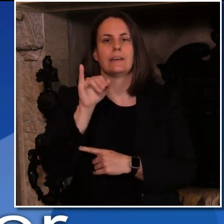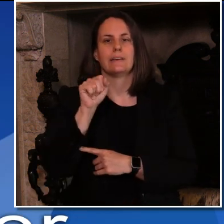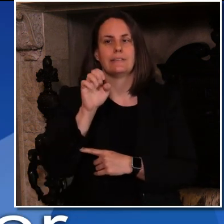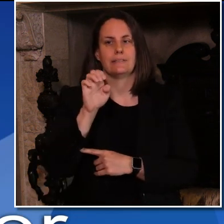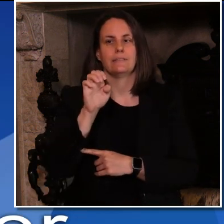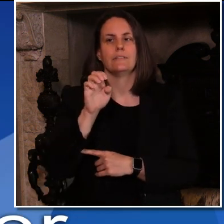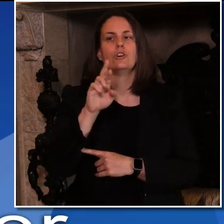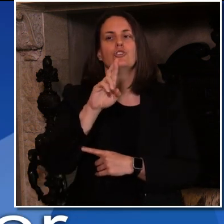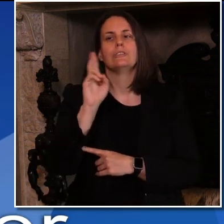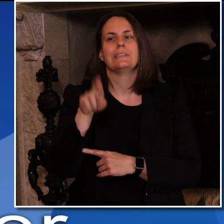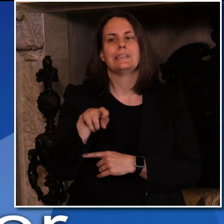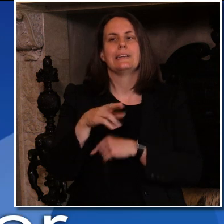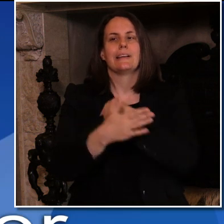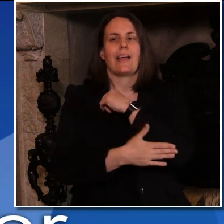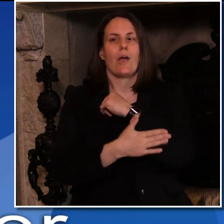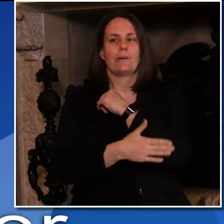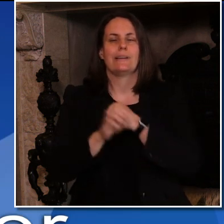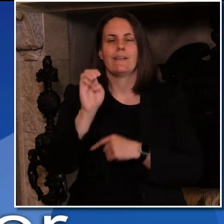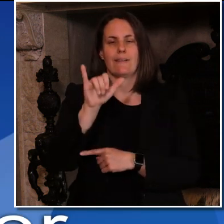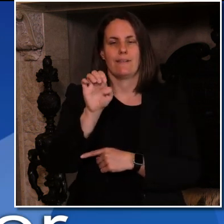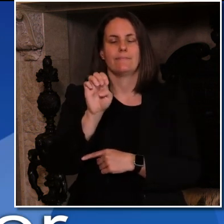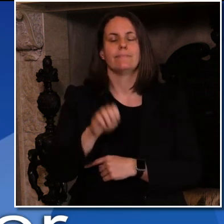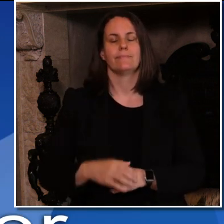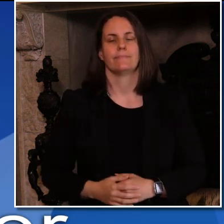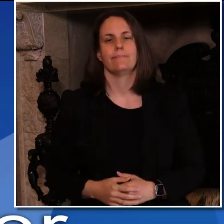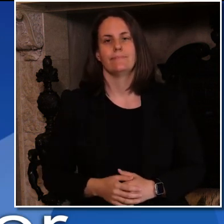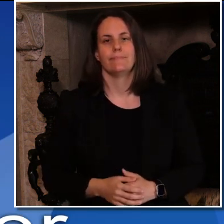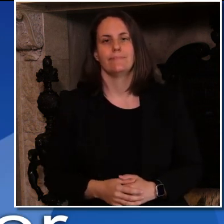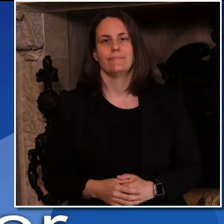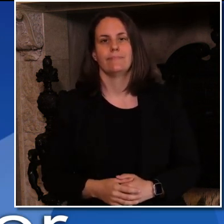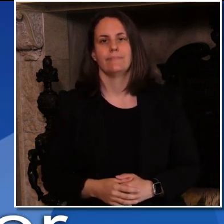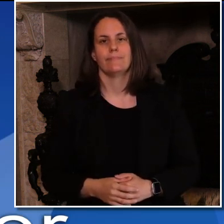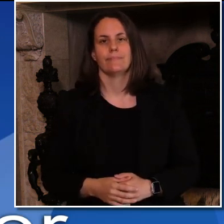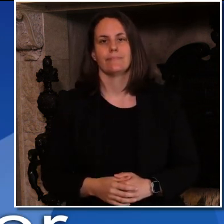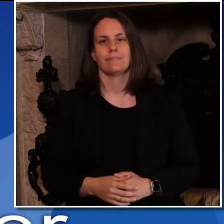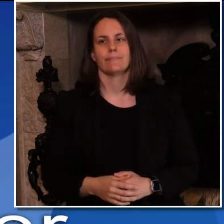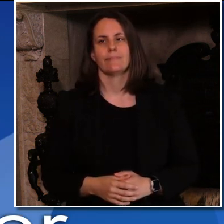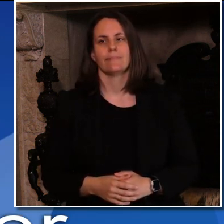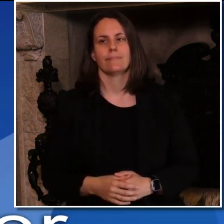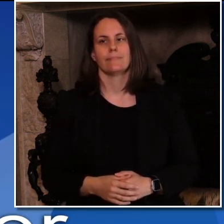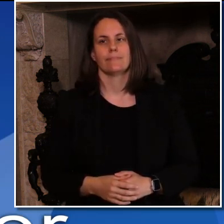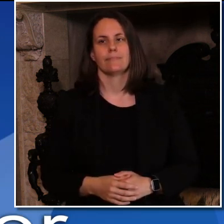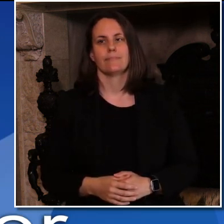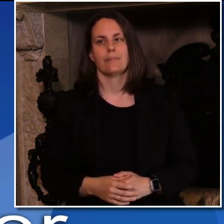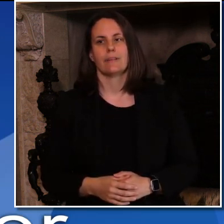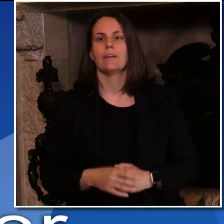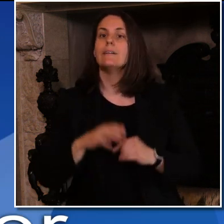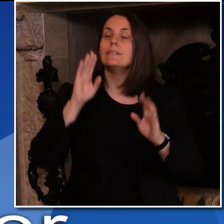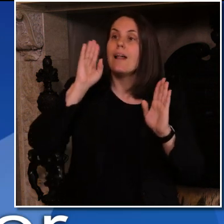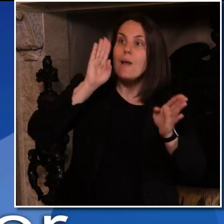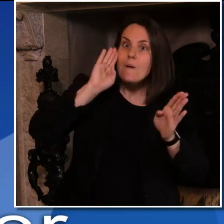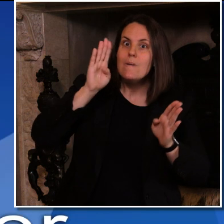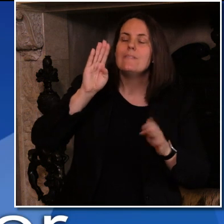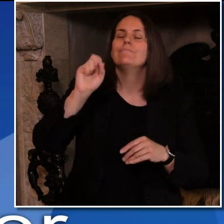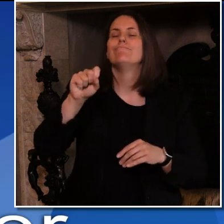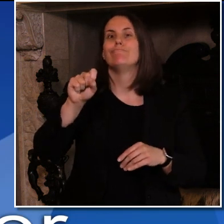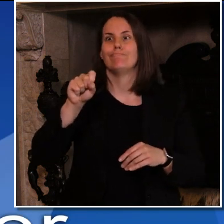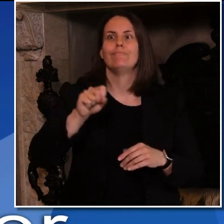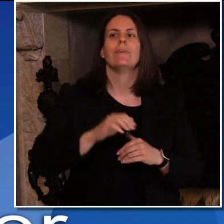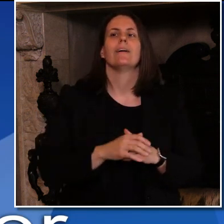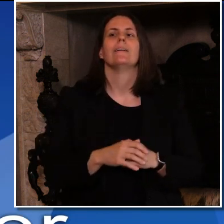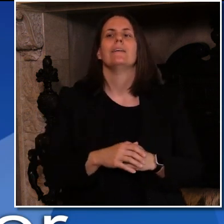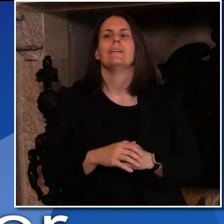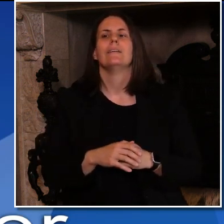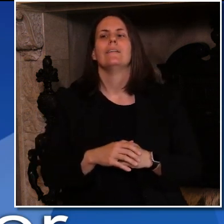Eye. Denise? I had a question with